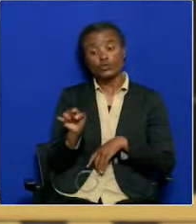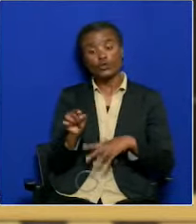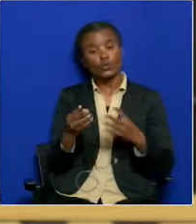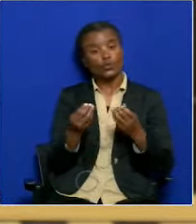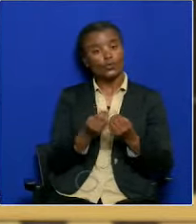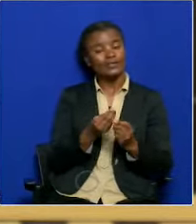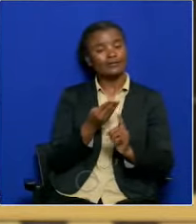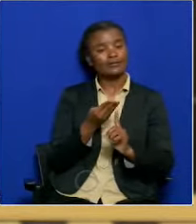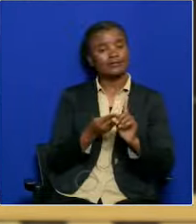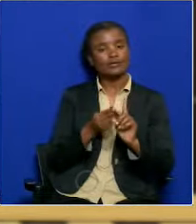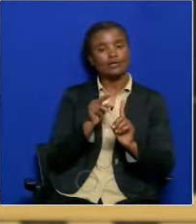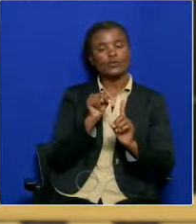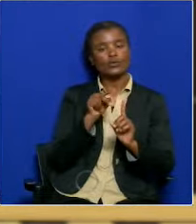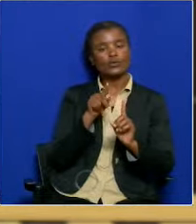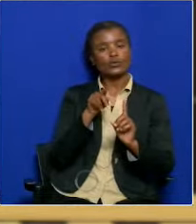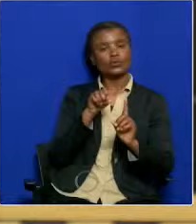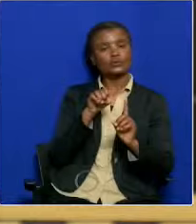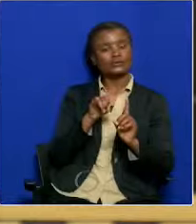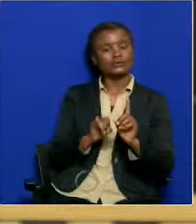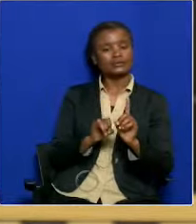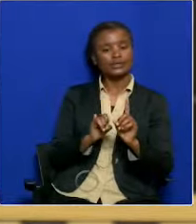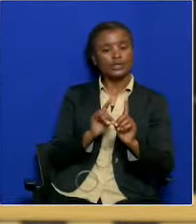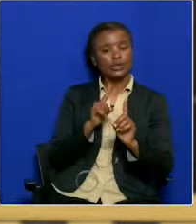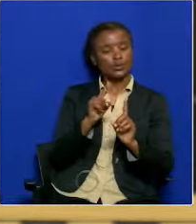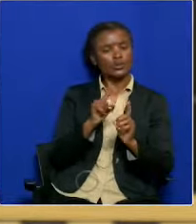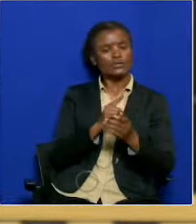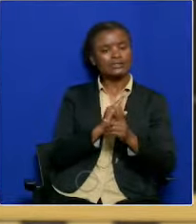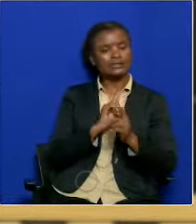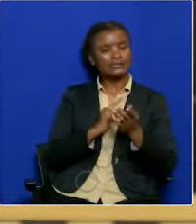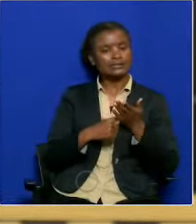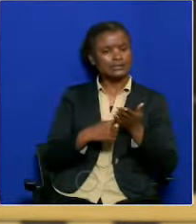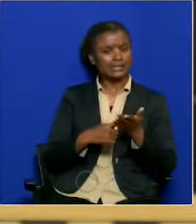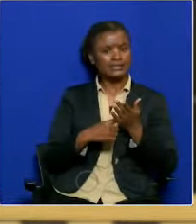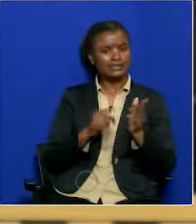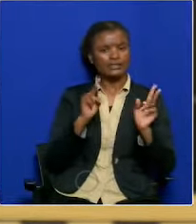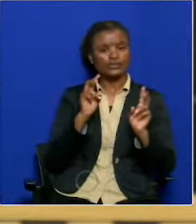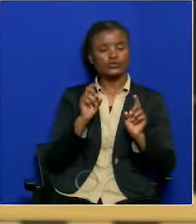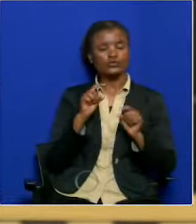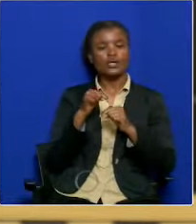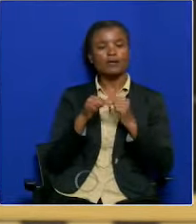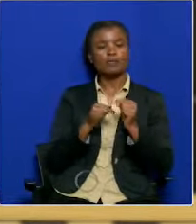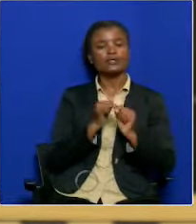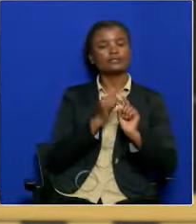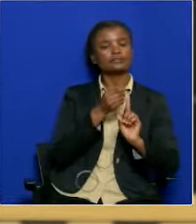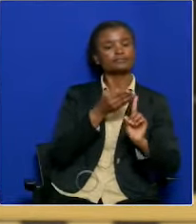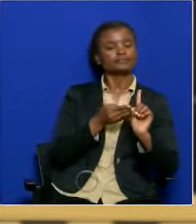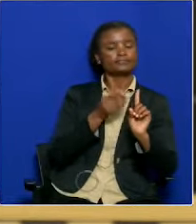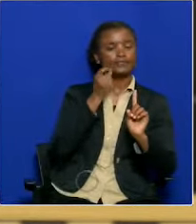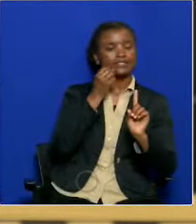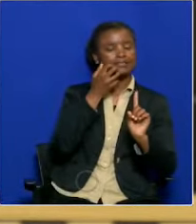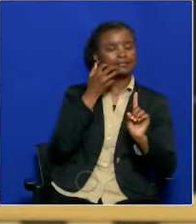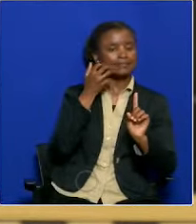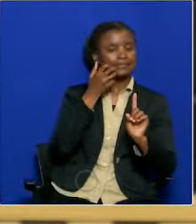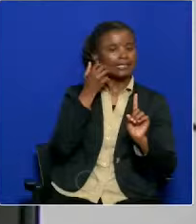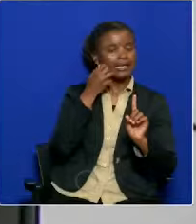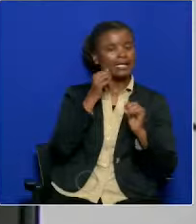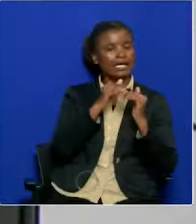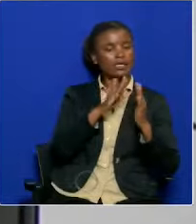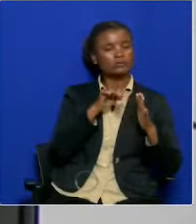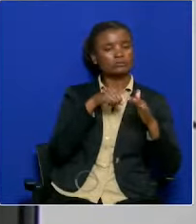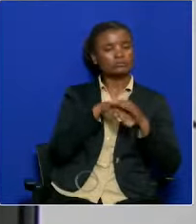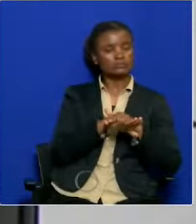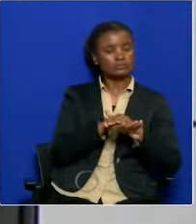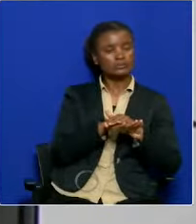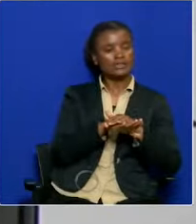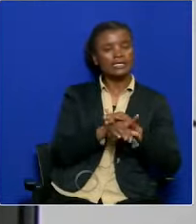discussing the raid on Mr. Matlala when you speak on the 7th, a day after that operation. And